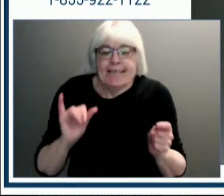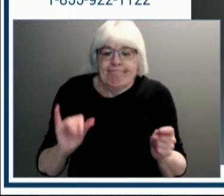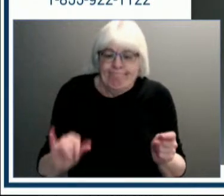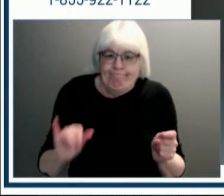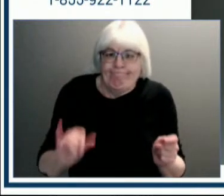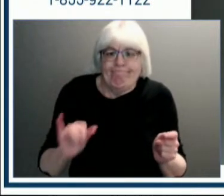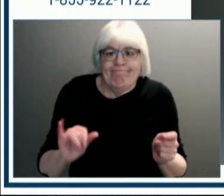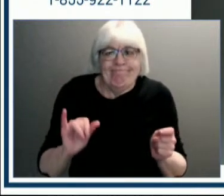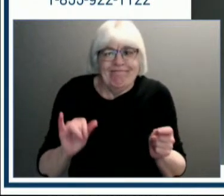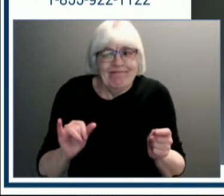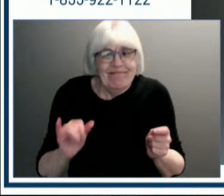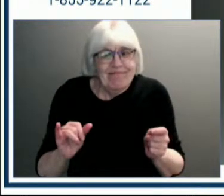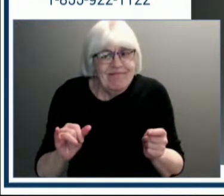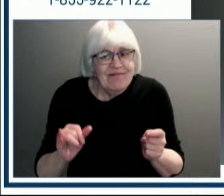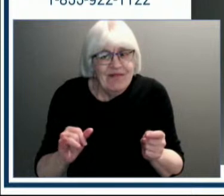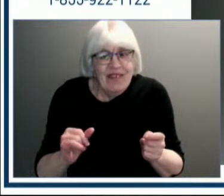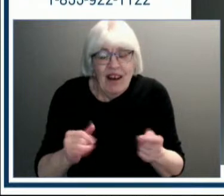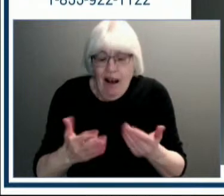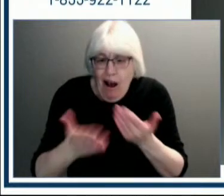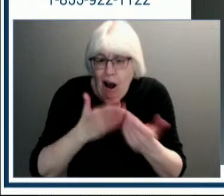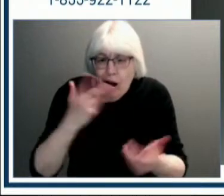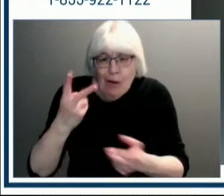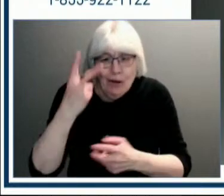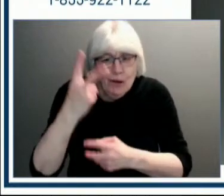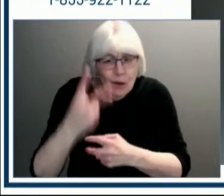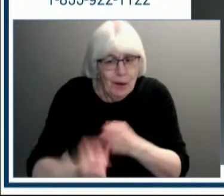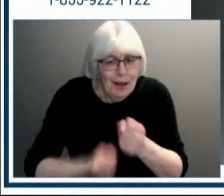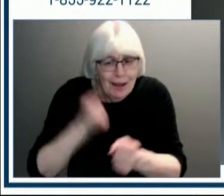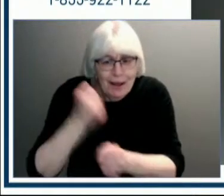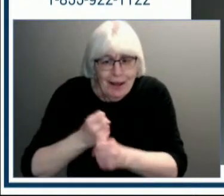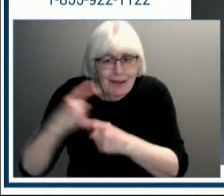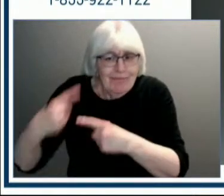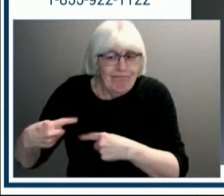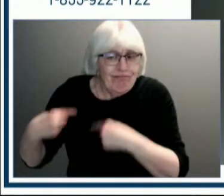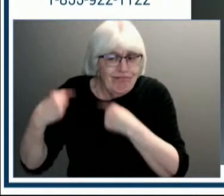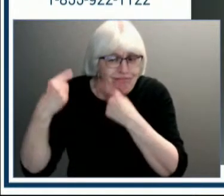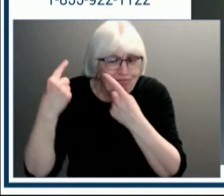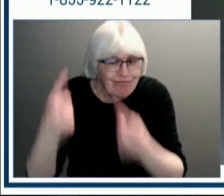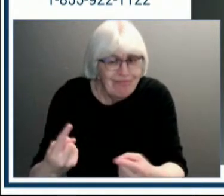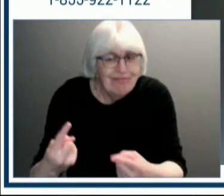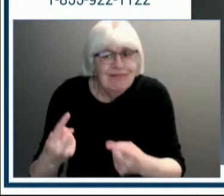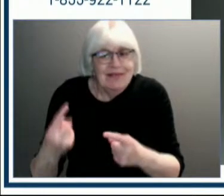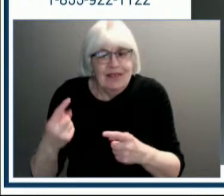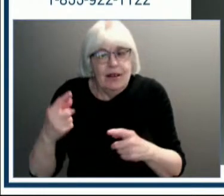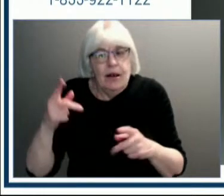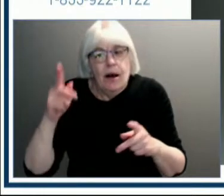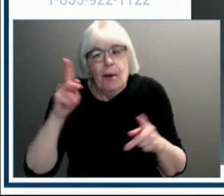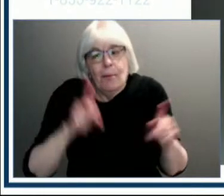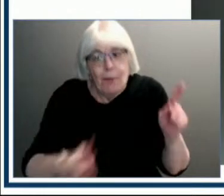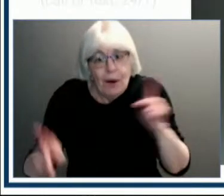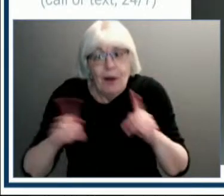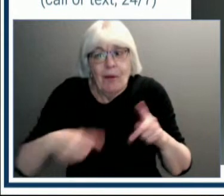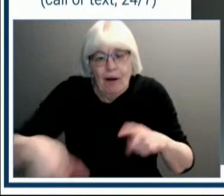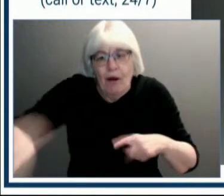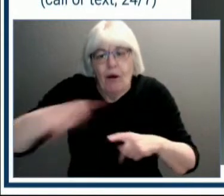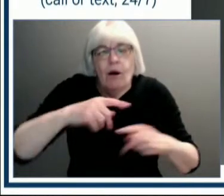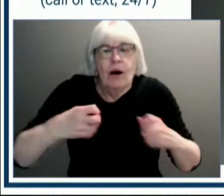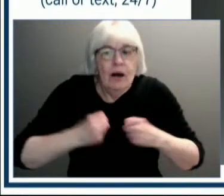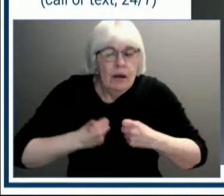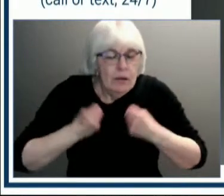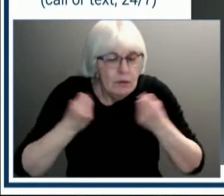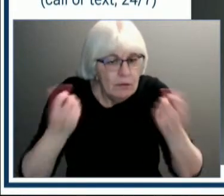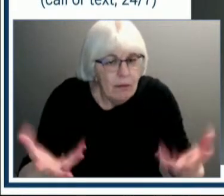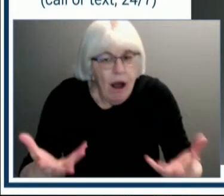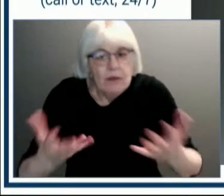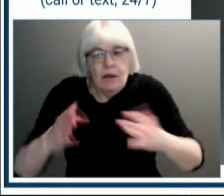years, and there is a lot of COVID fatigue and frustration. But we've also learned a lot about COVID-19. We know much more